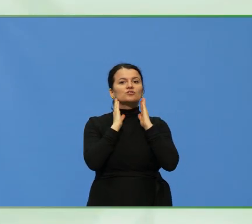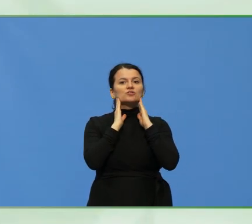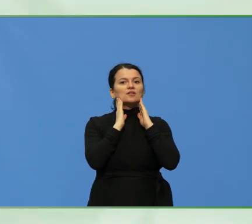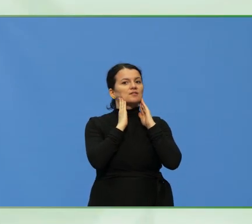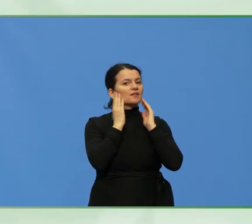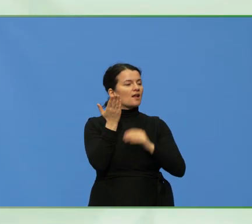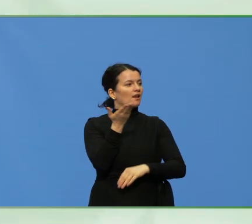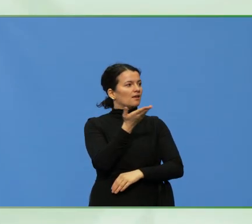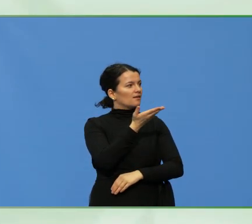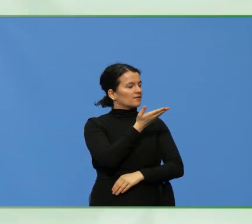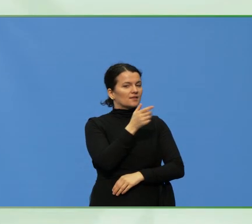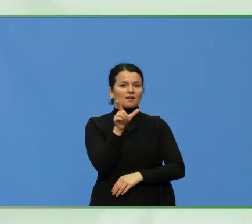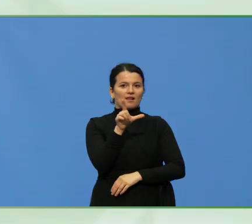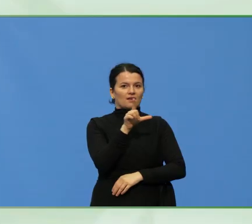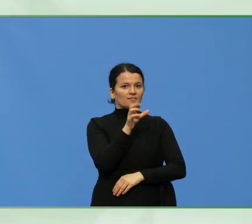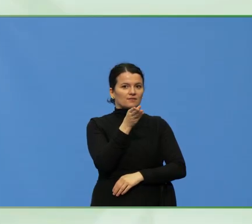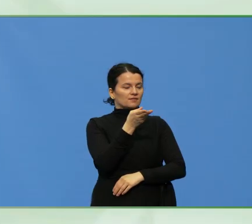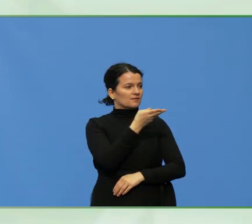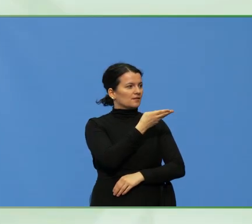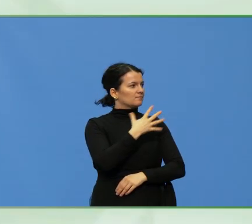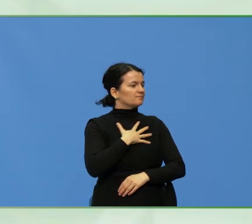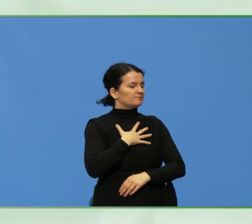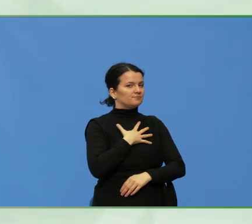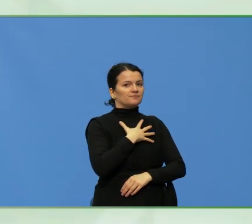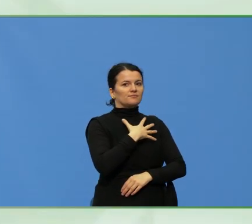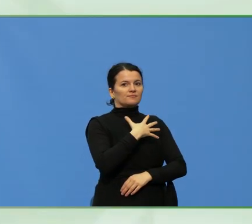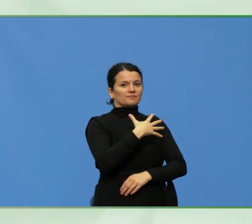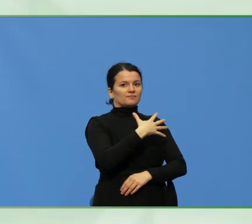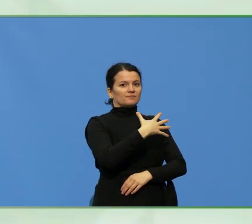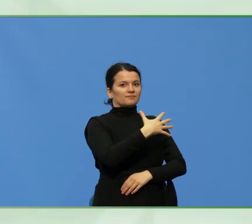of the room. Big breath in